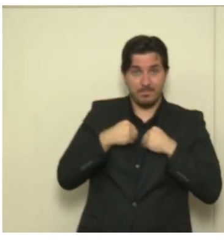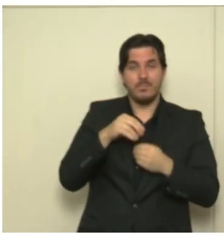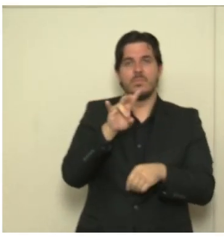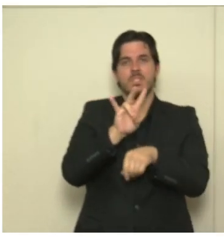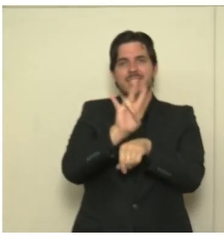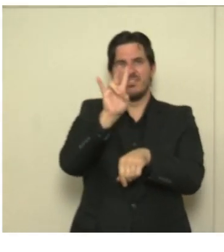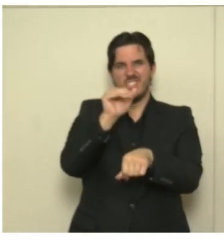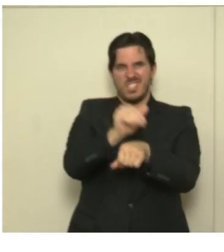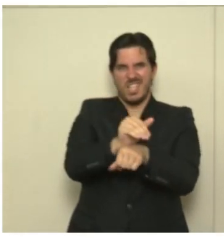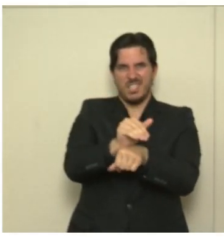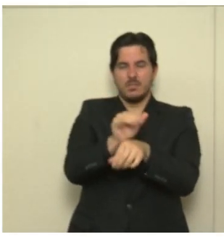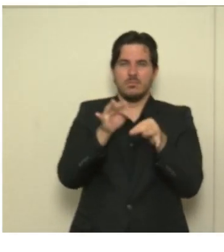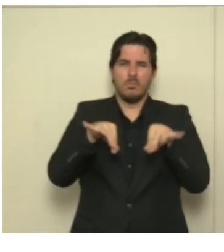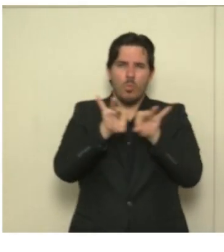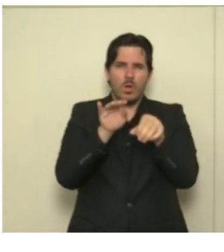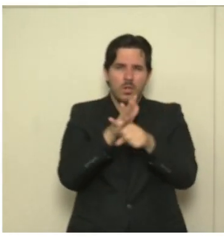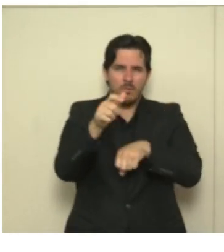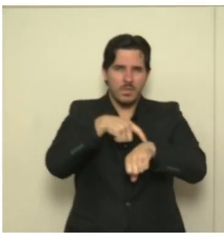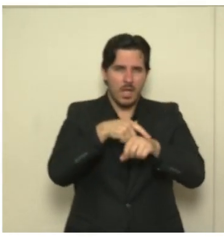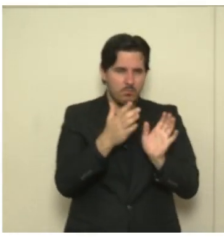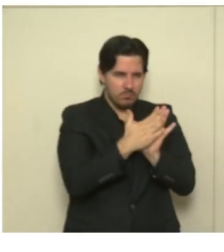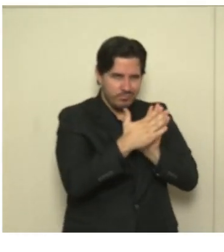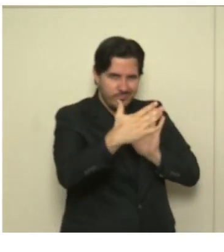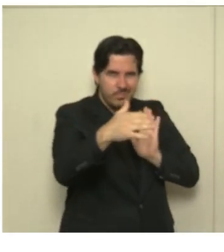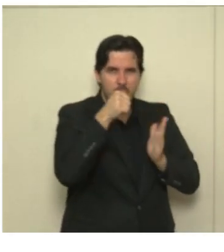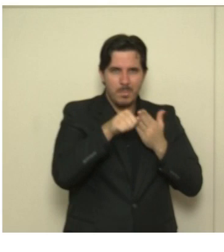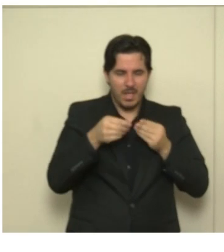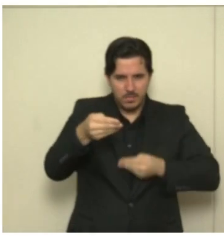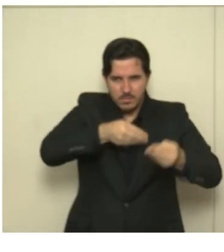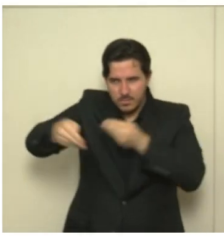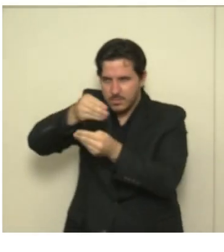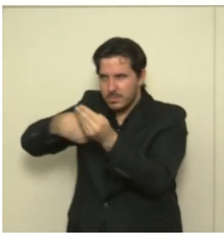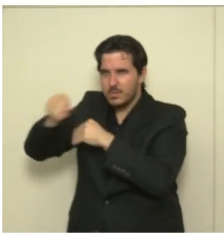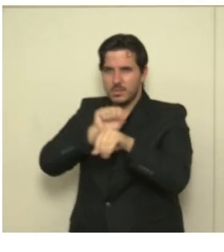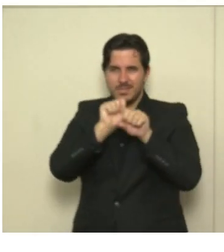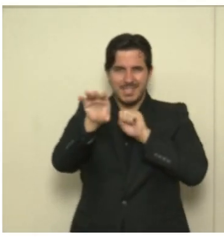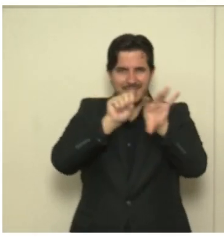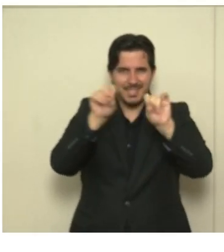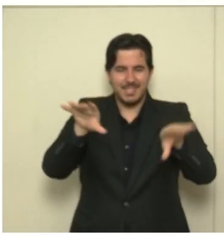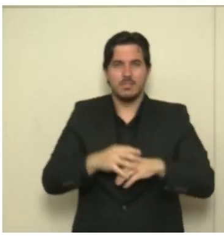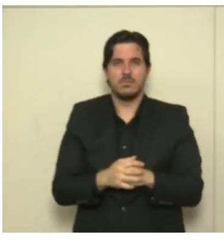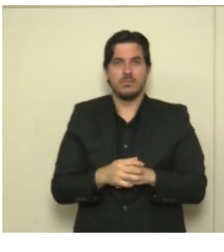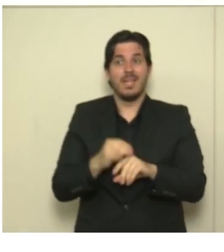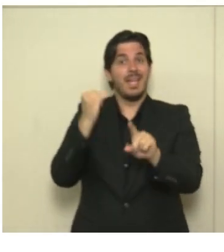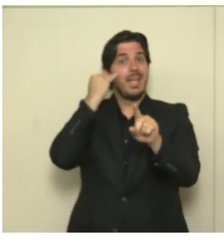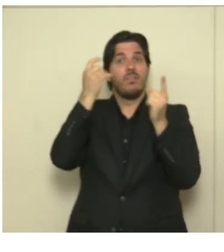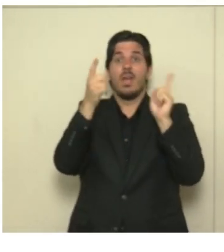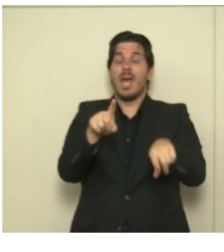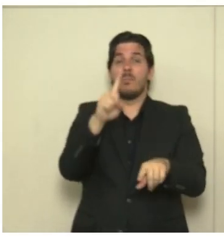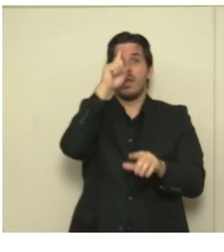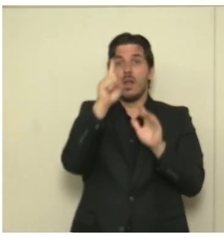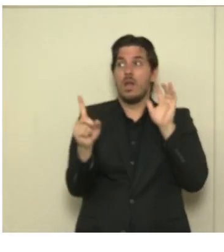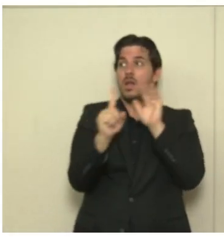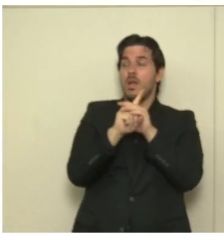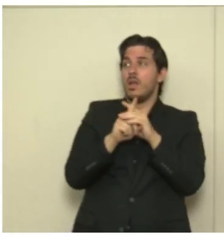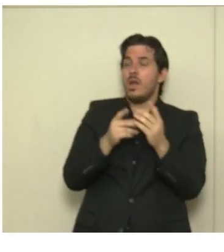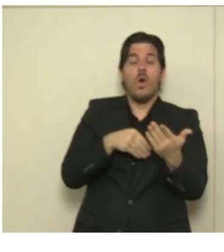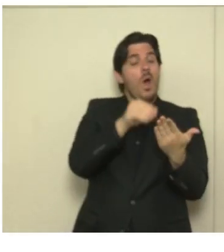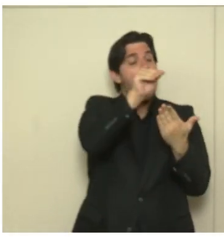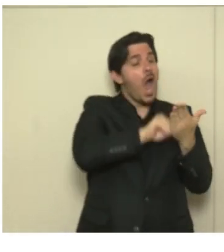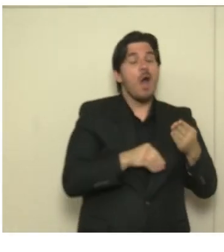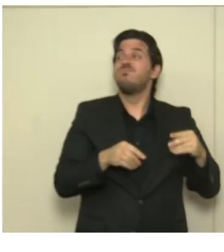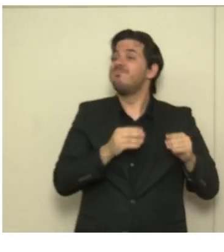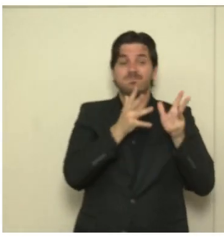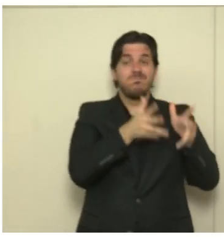absentee ballot off at any polling location in your county. So if you forget to mail it, if something comes up and you're within a week